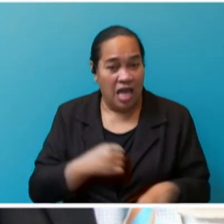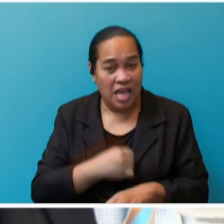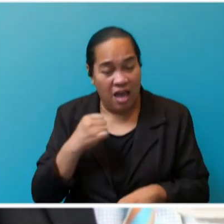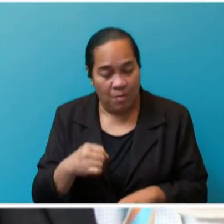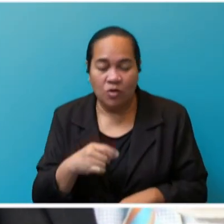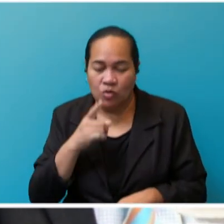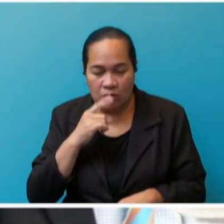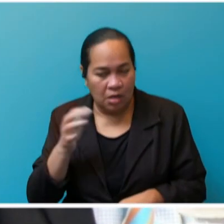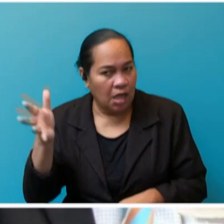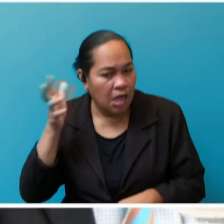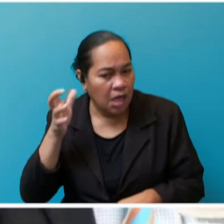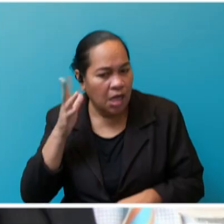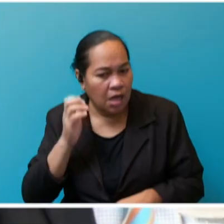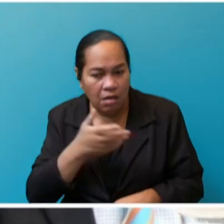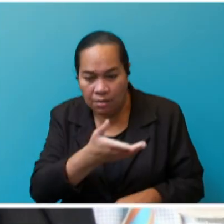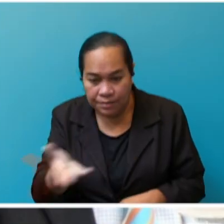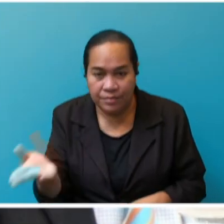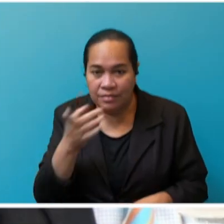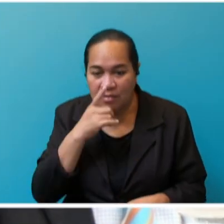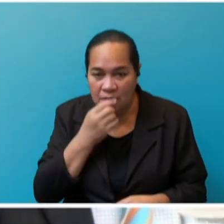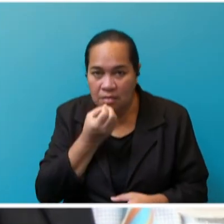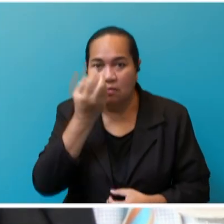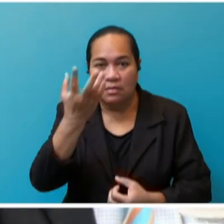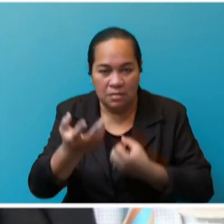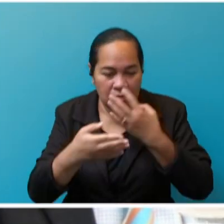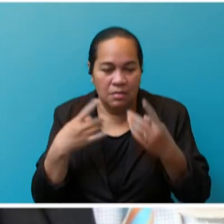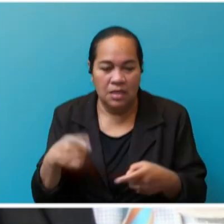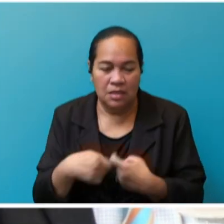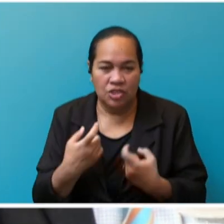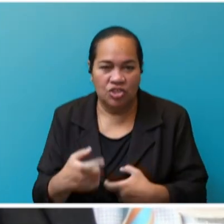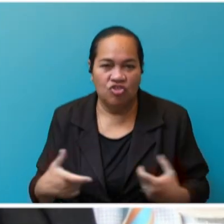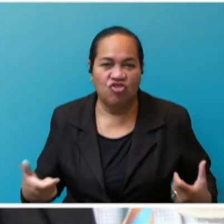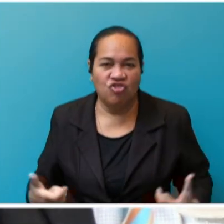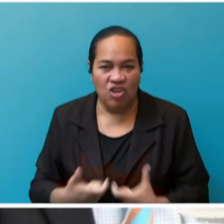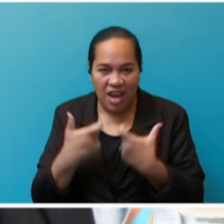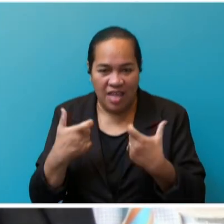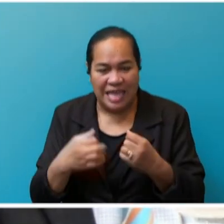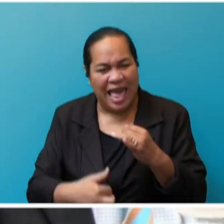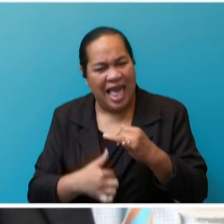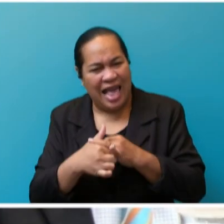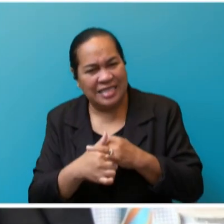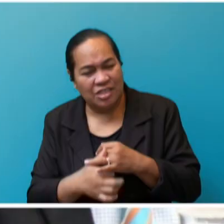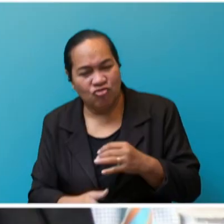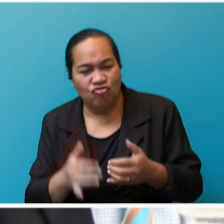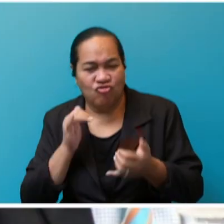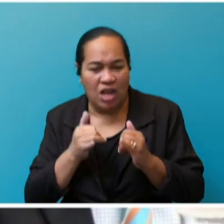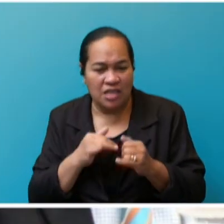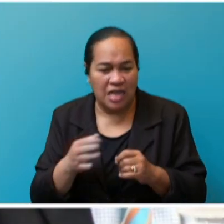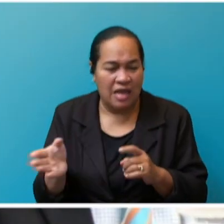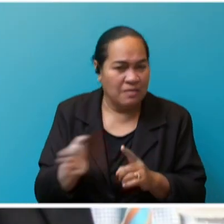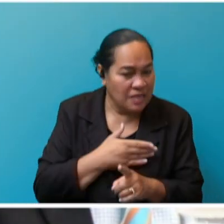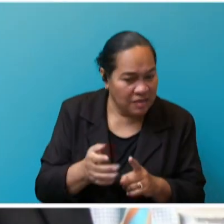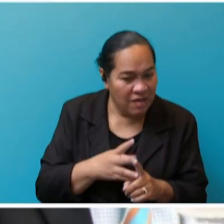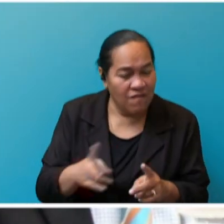to hear directly from our people about the challenges they face, be it access to justice, gender-based violence, poverty,